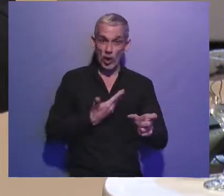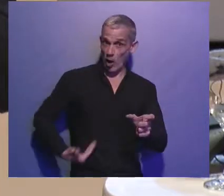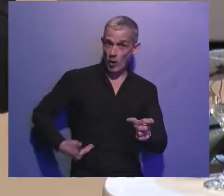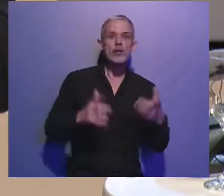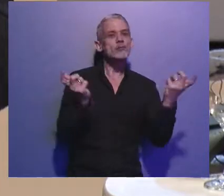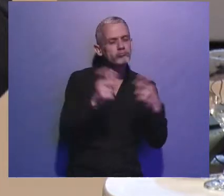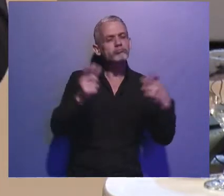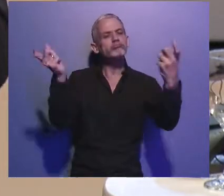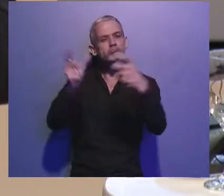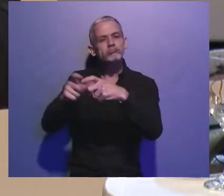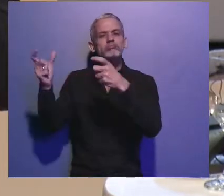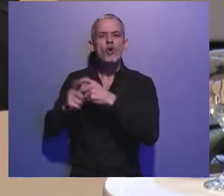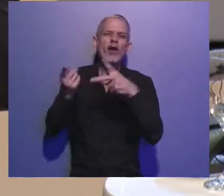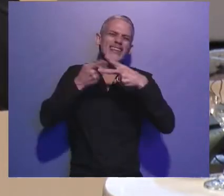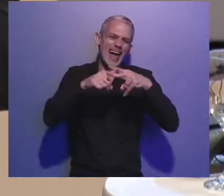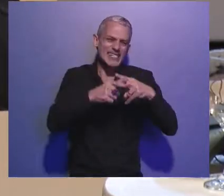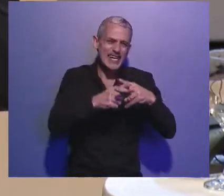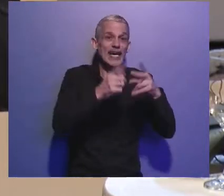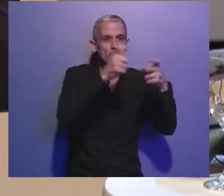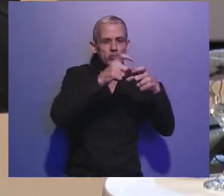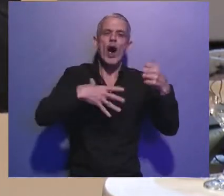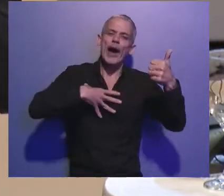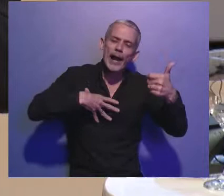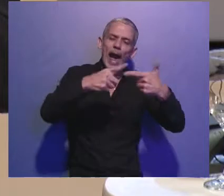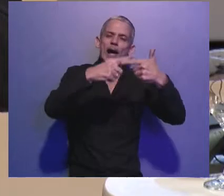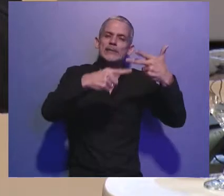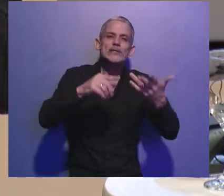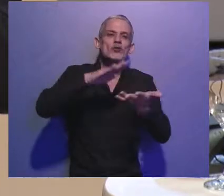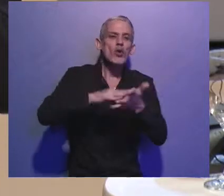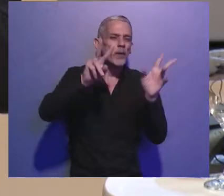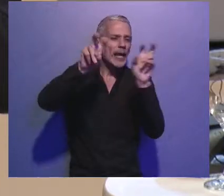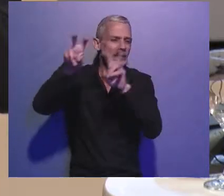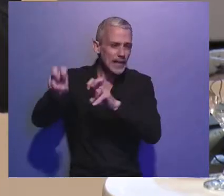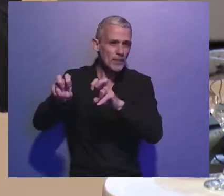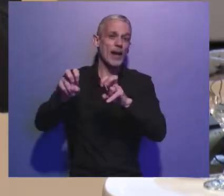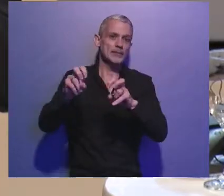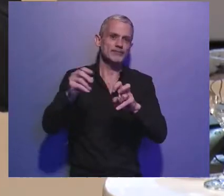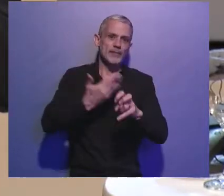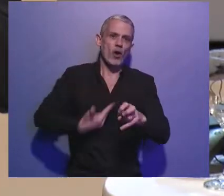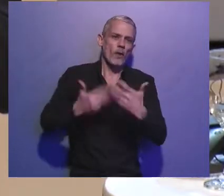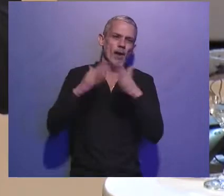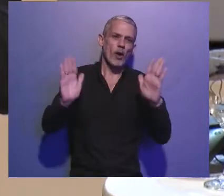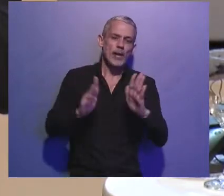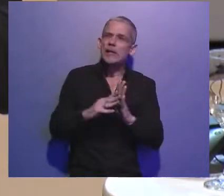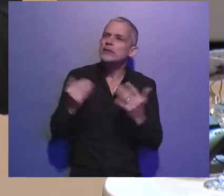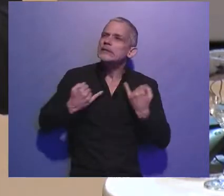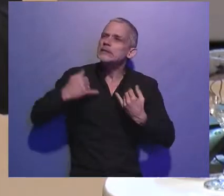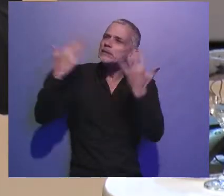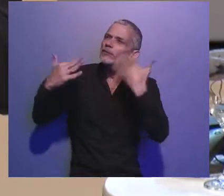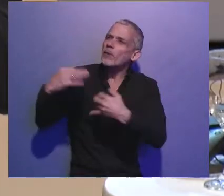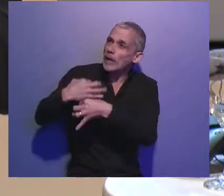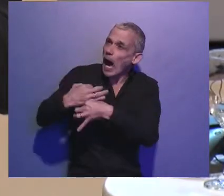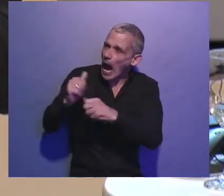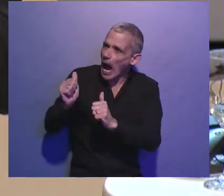lectures, and classes about those themes. The objective is to spread the knowledge